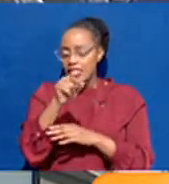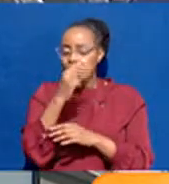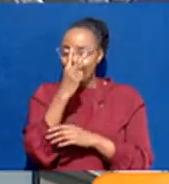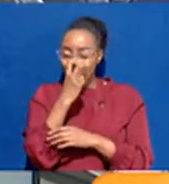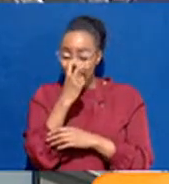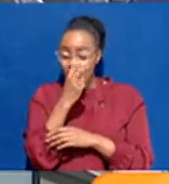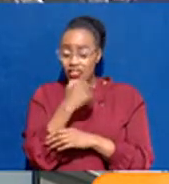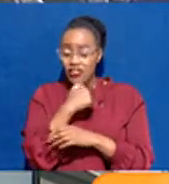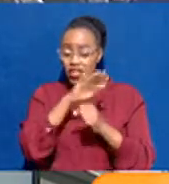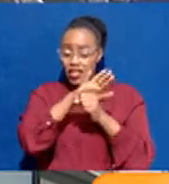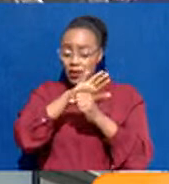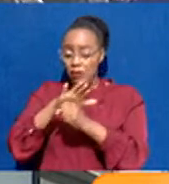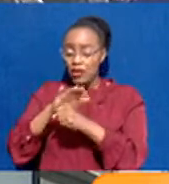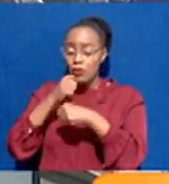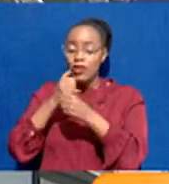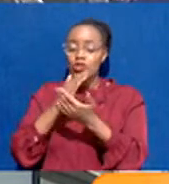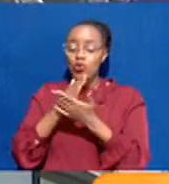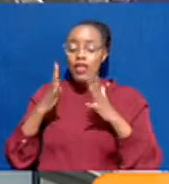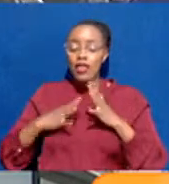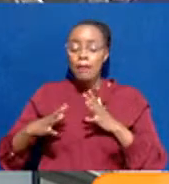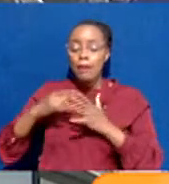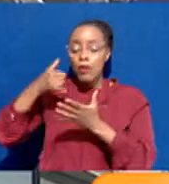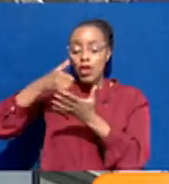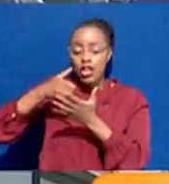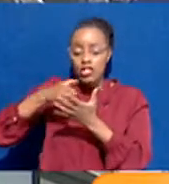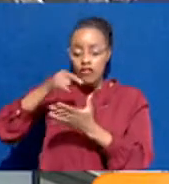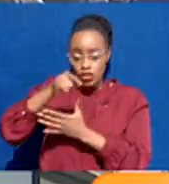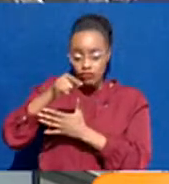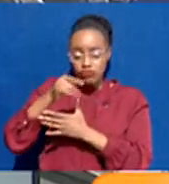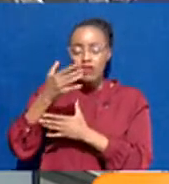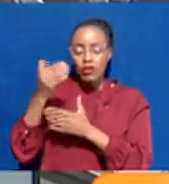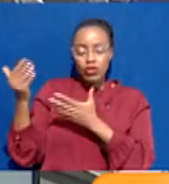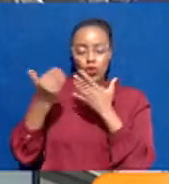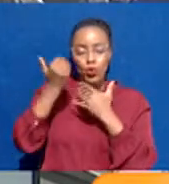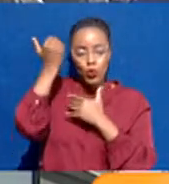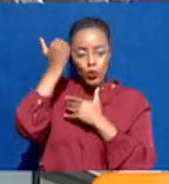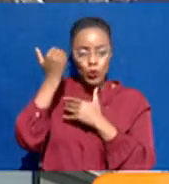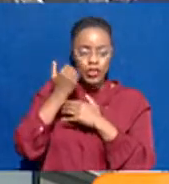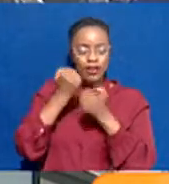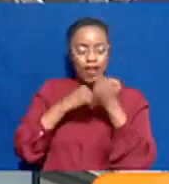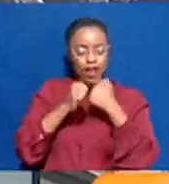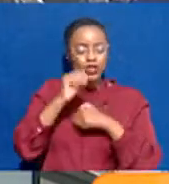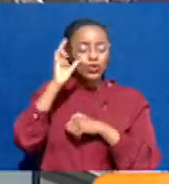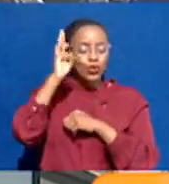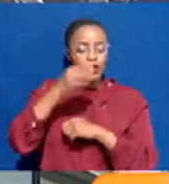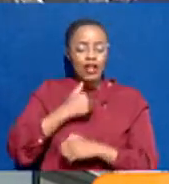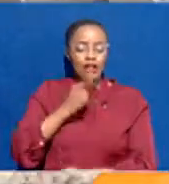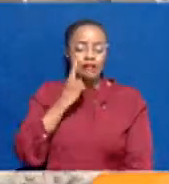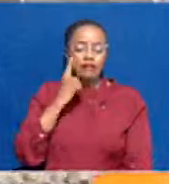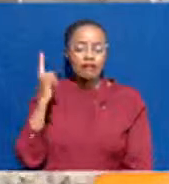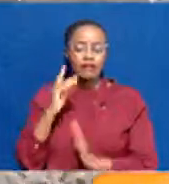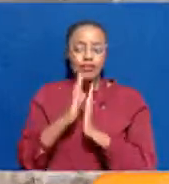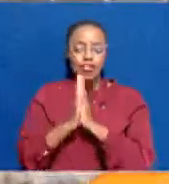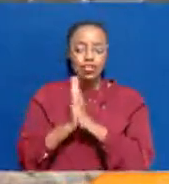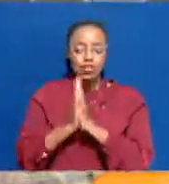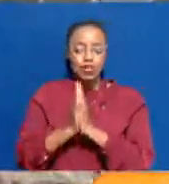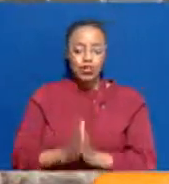torture and ensure perpetrators face appropriate legal action. Ben Kirui reports.